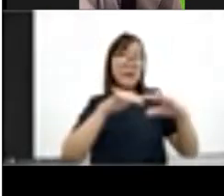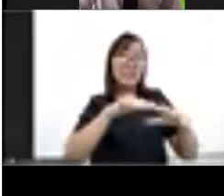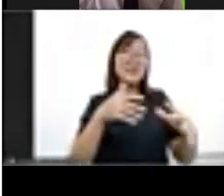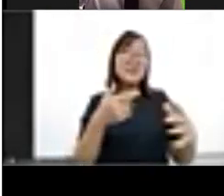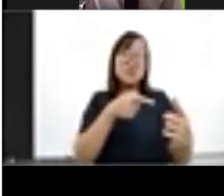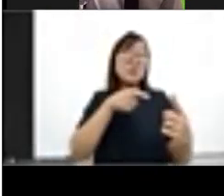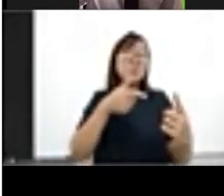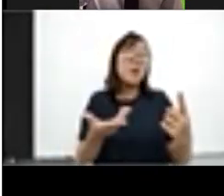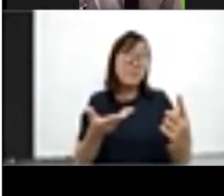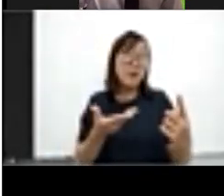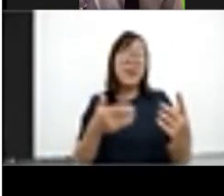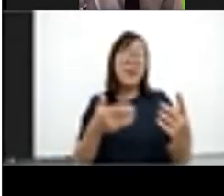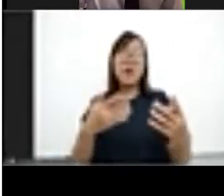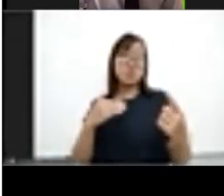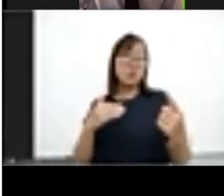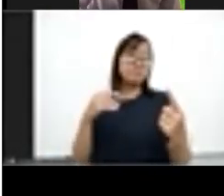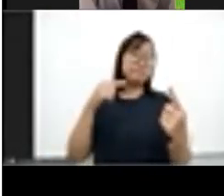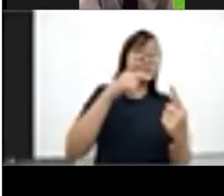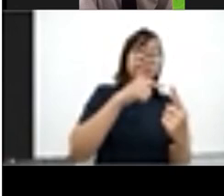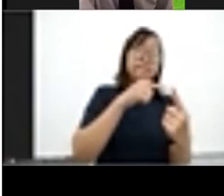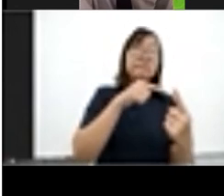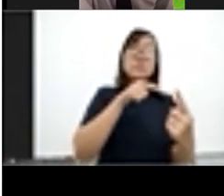brush nge-review